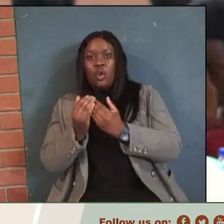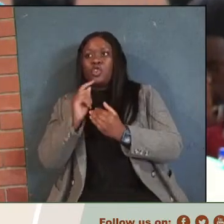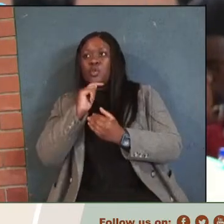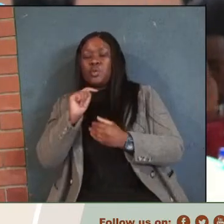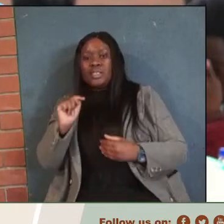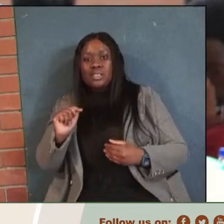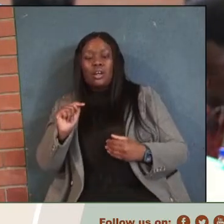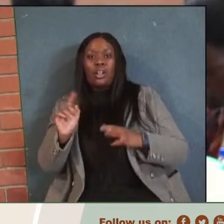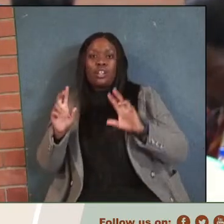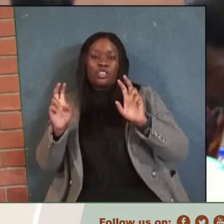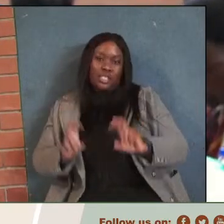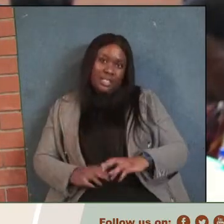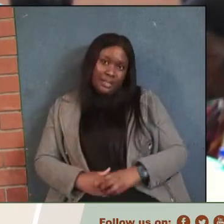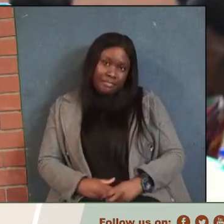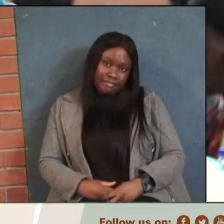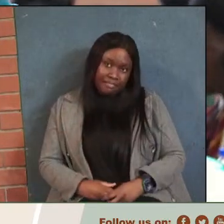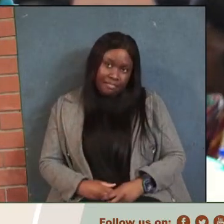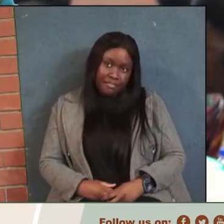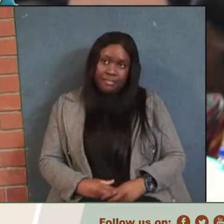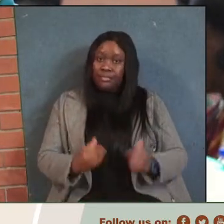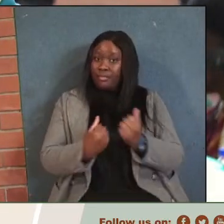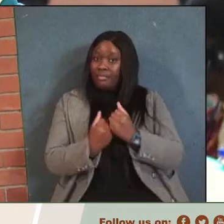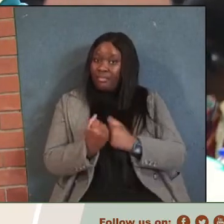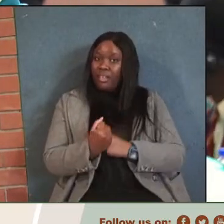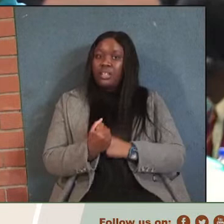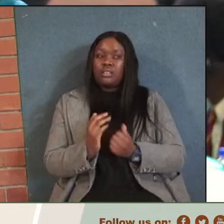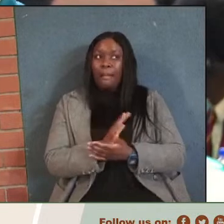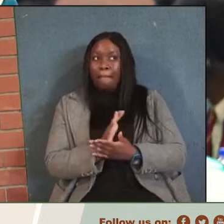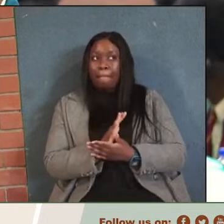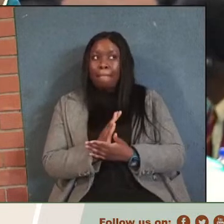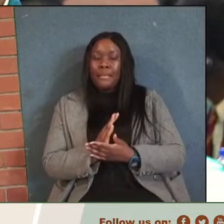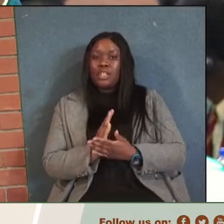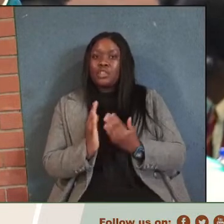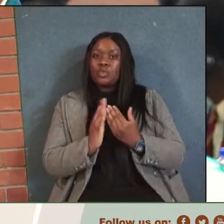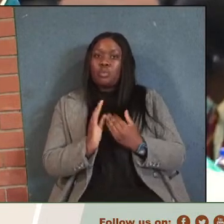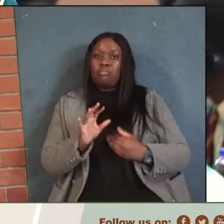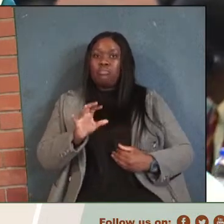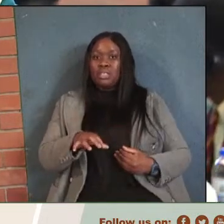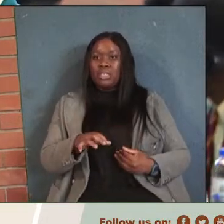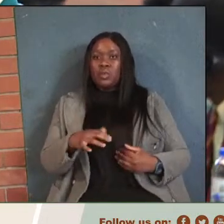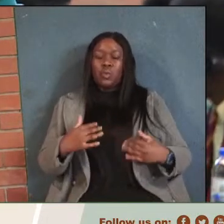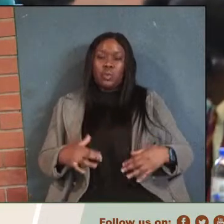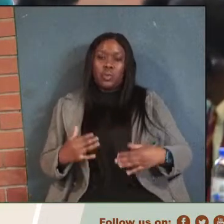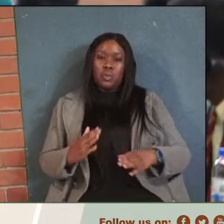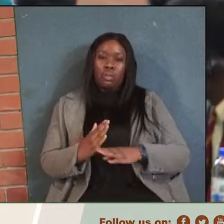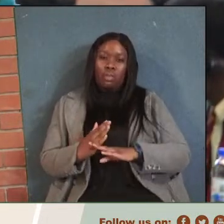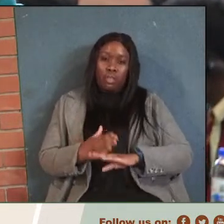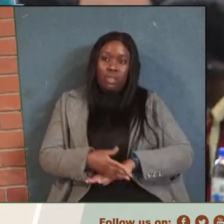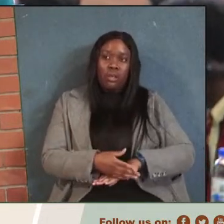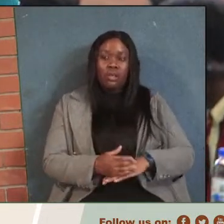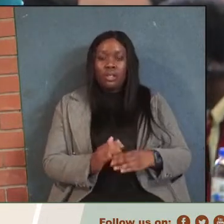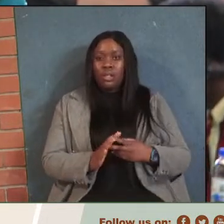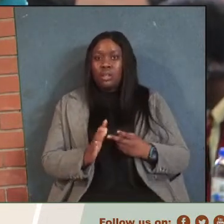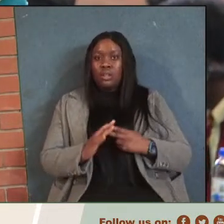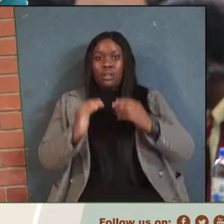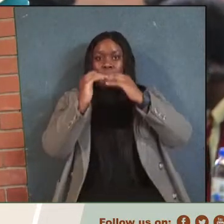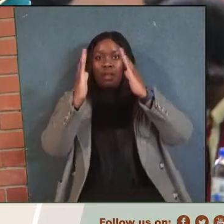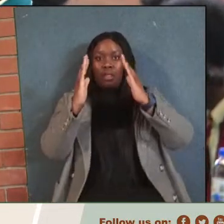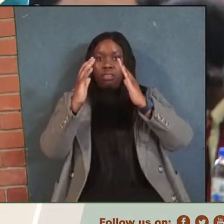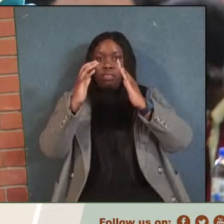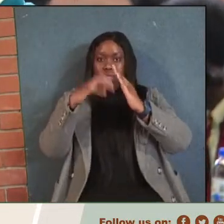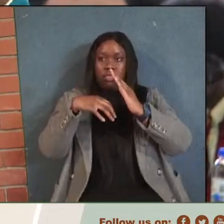aging infrastructure where there are school buildings that have been there for ages that cause incidents like falling ceilings and crumbling